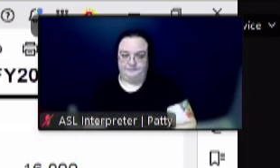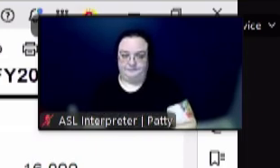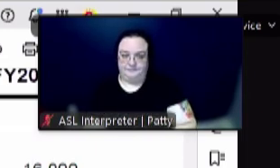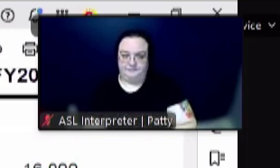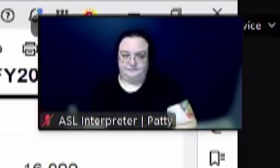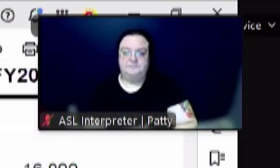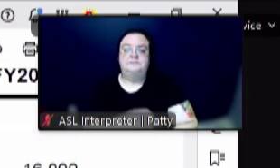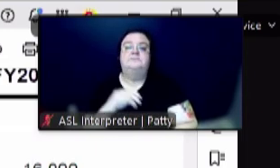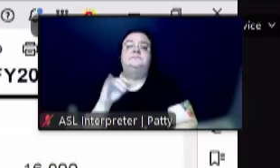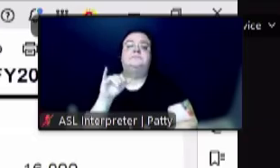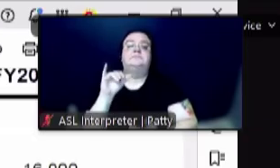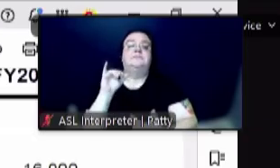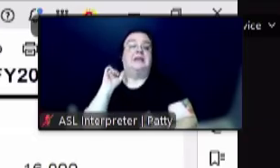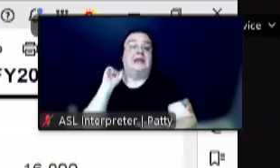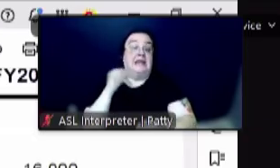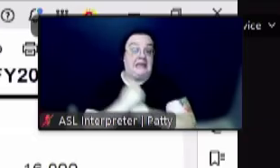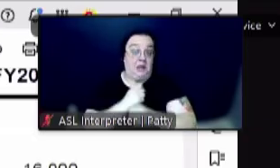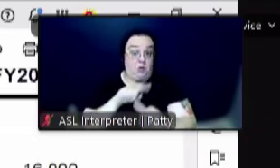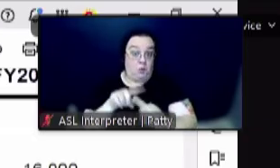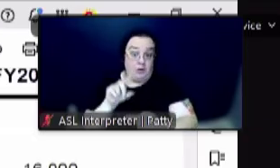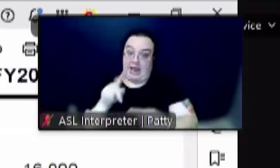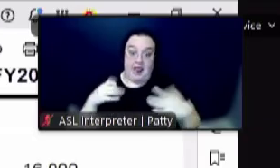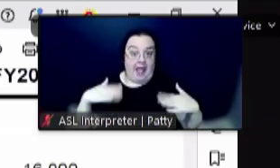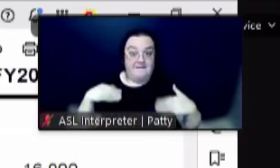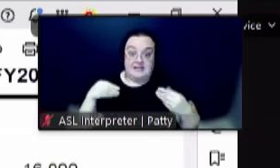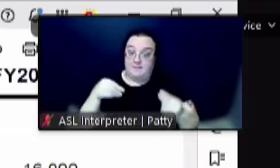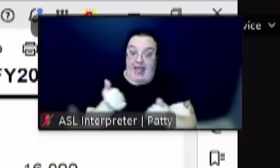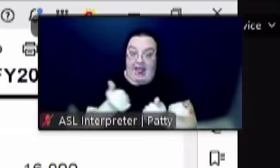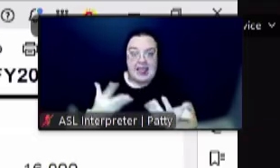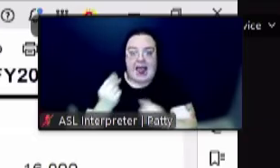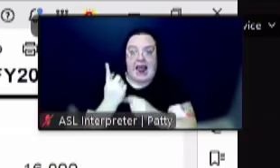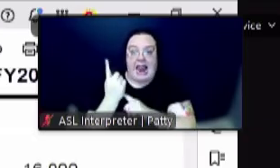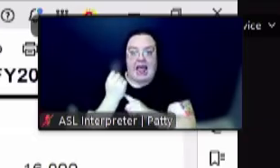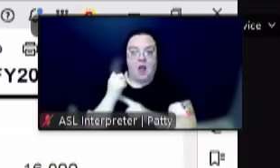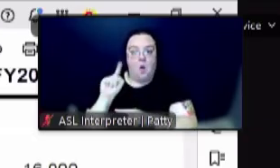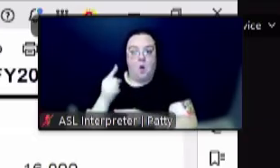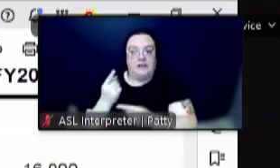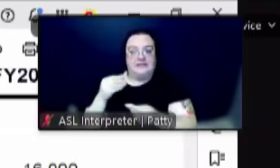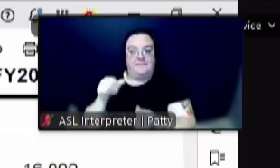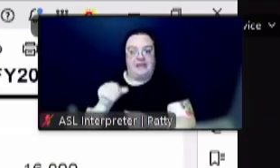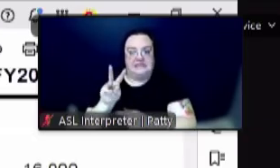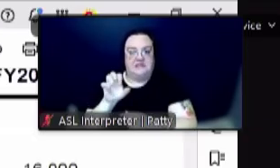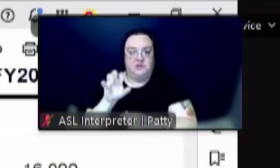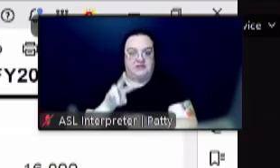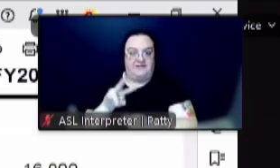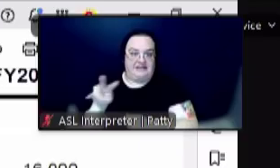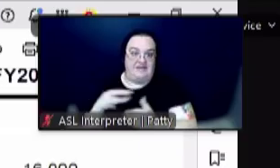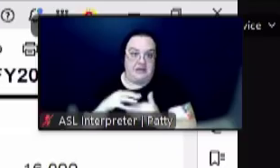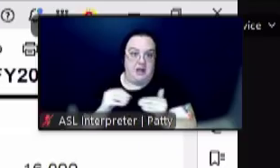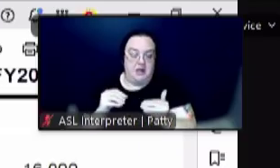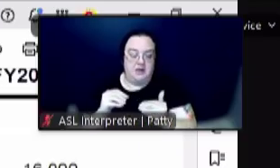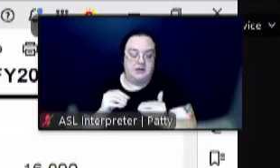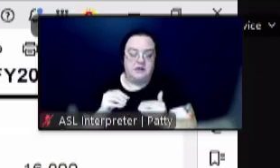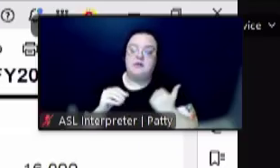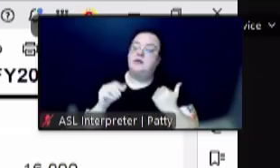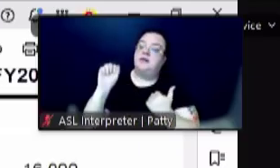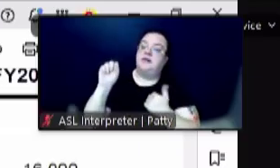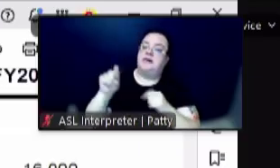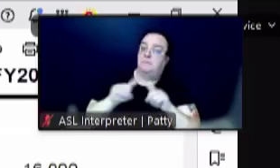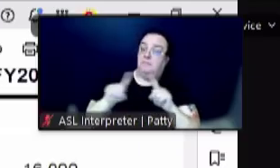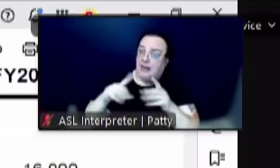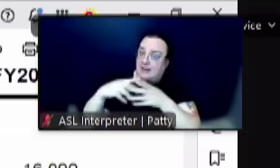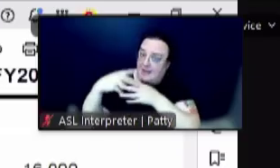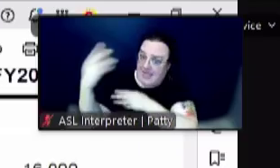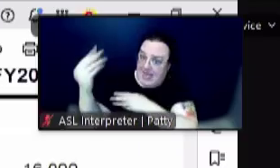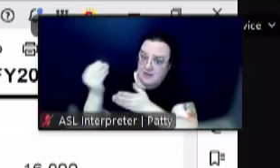Year to date, they haven't spent anything, and last year they only spent $677. Do they have an outside funding?